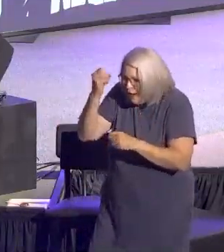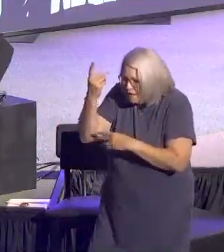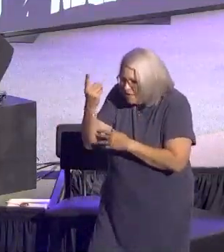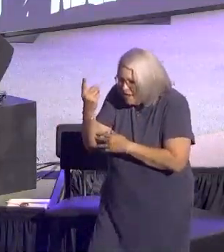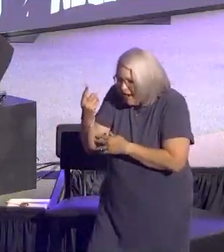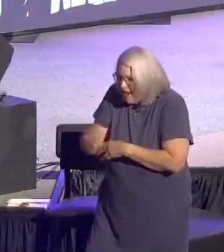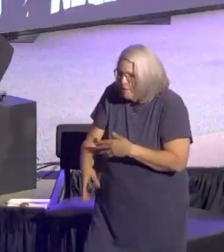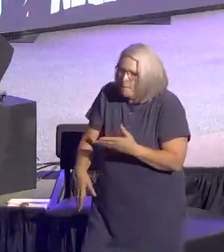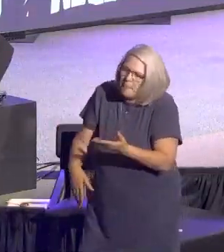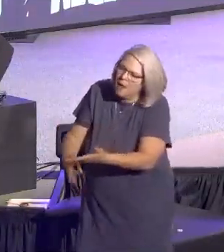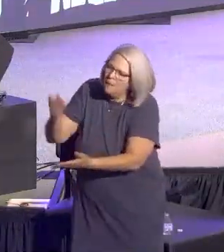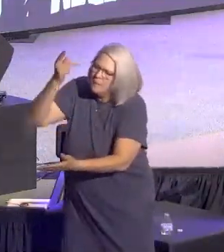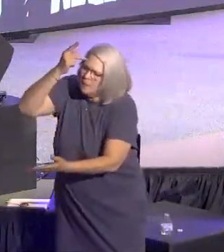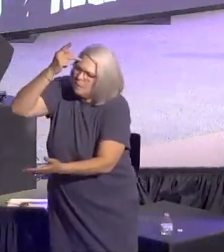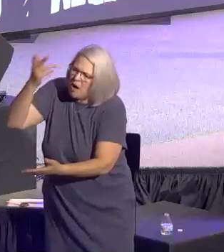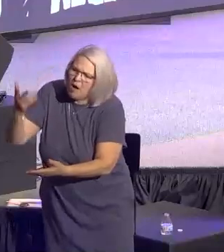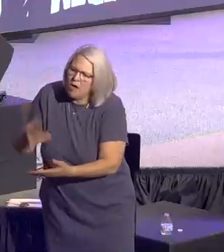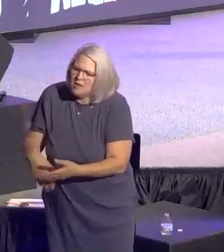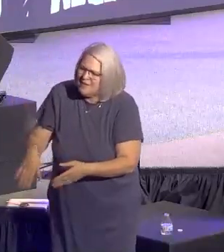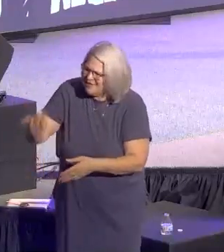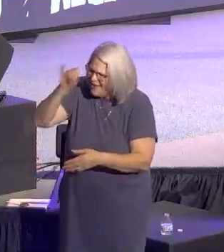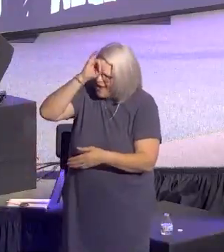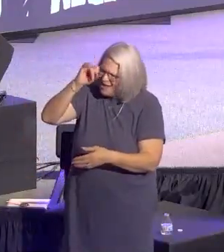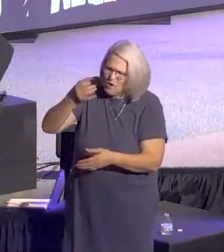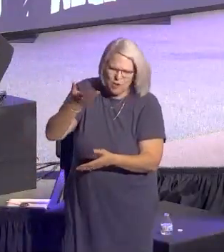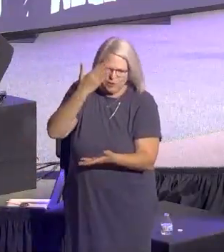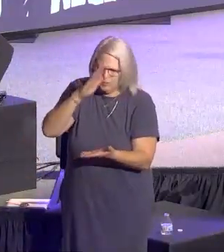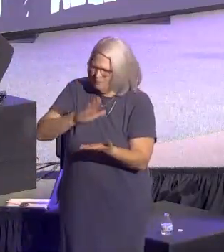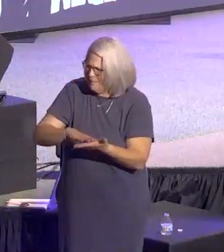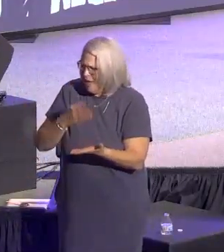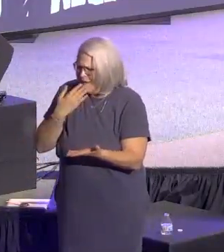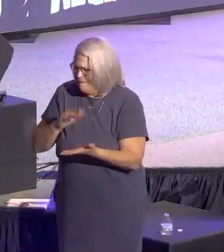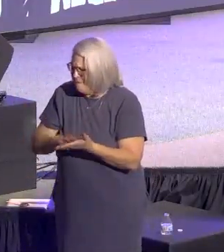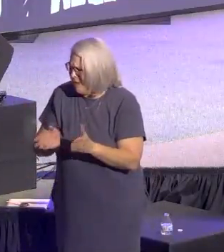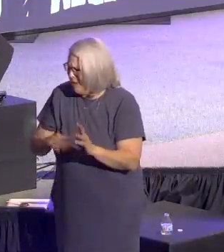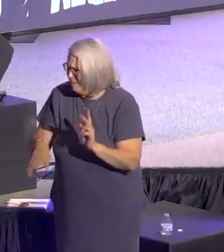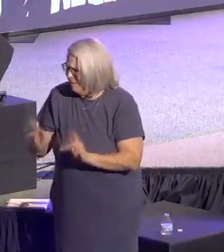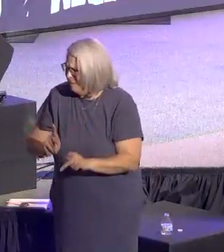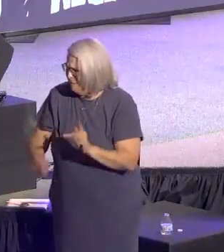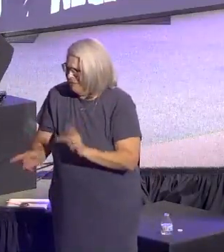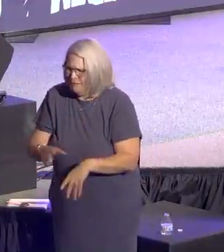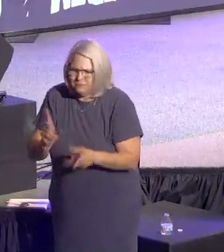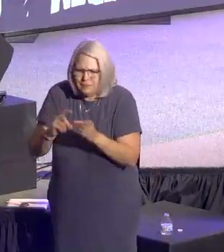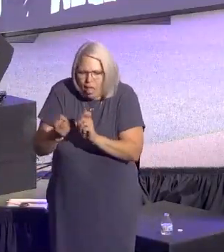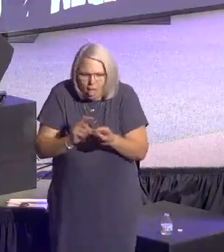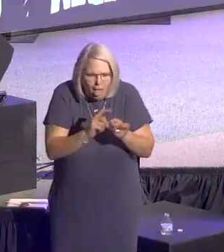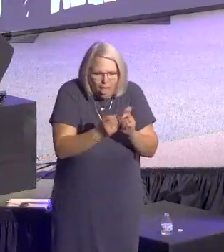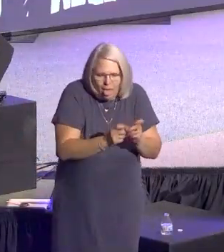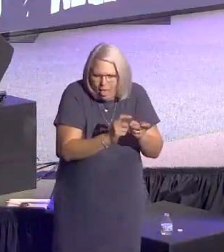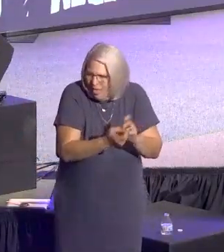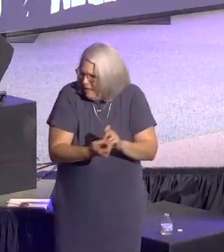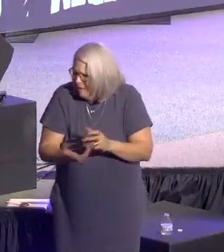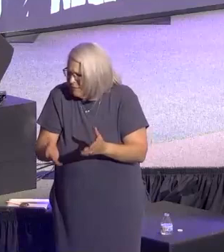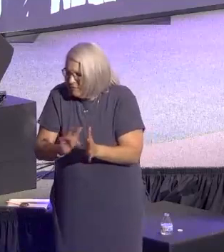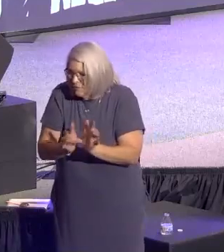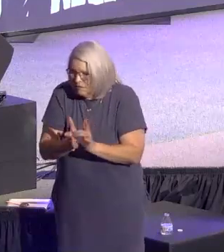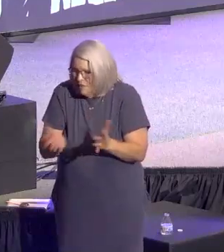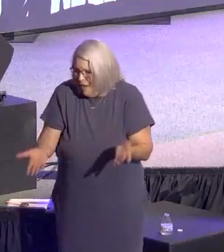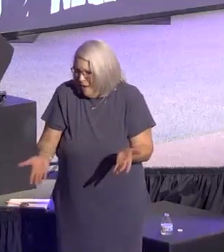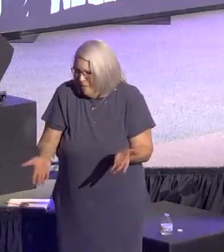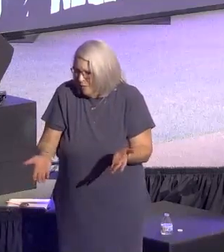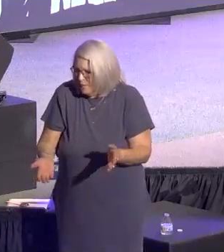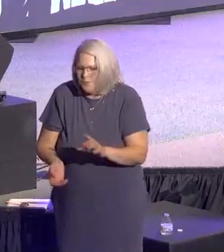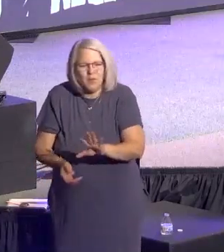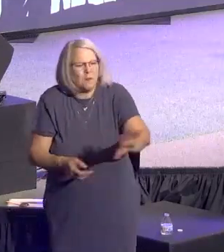Paul. And he says, which ignorant and unstable people distort as they do the other scriptures to their own destruction. And I want you to